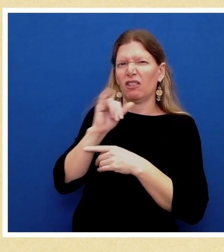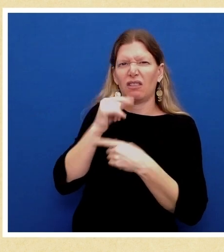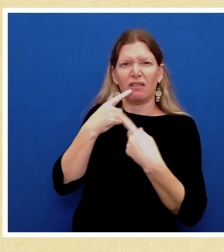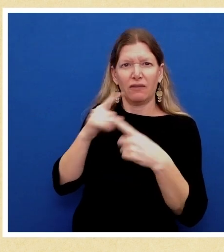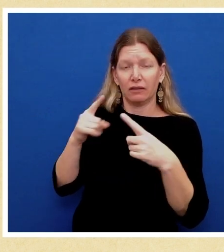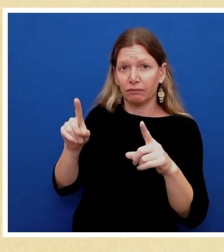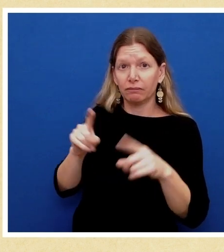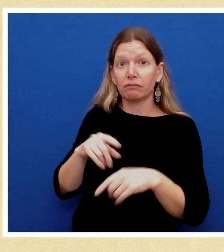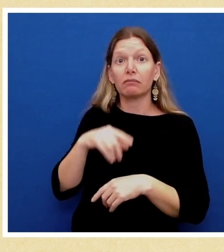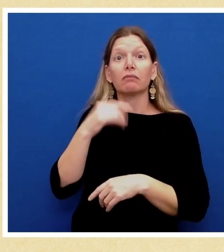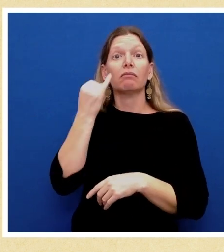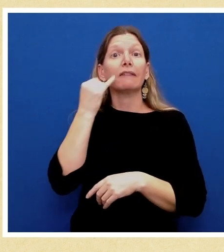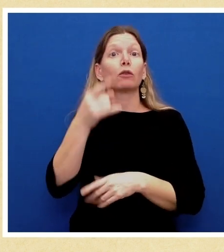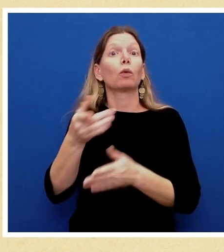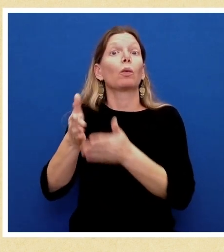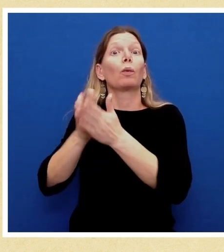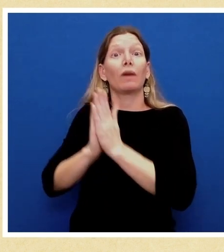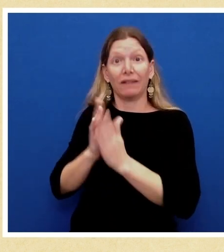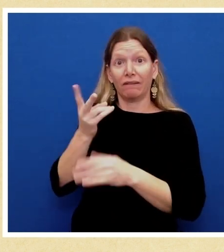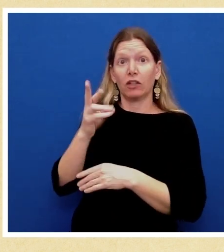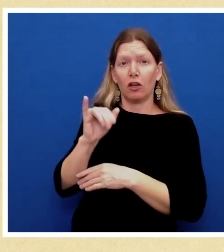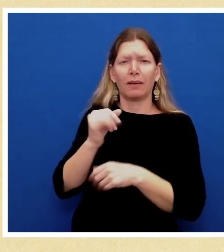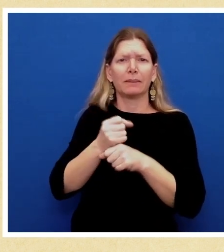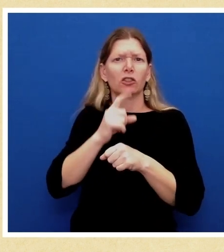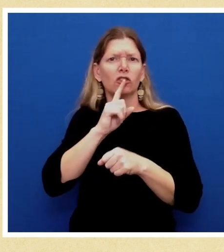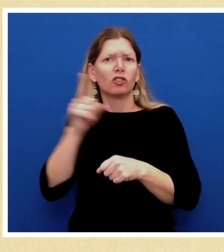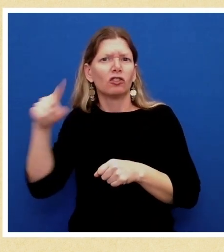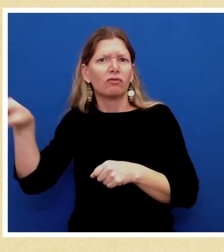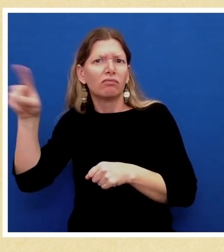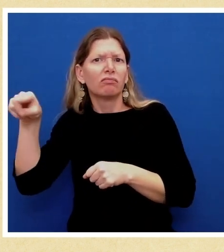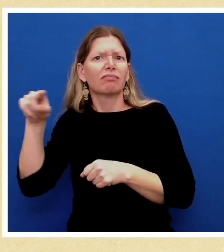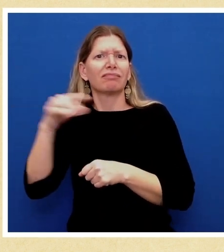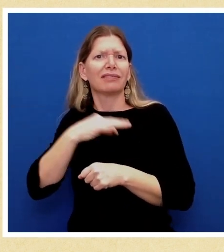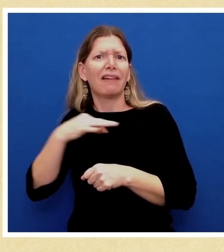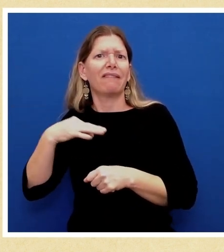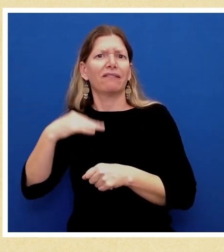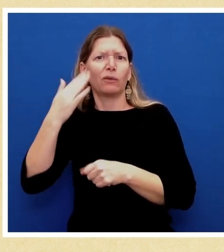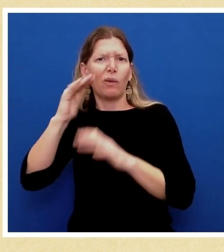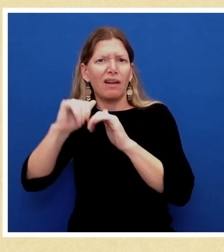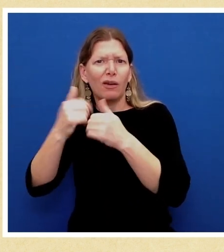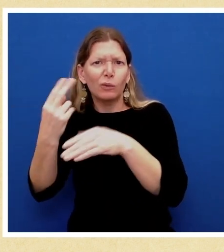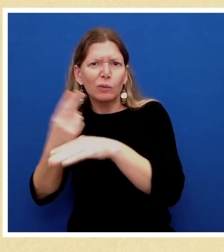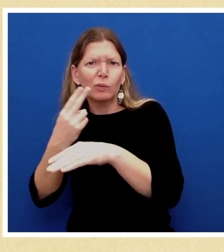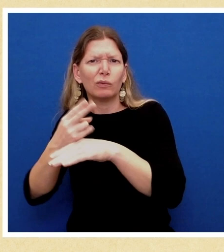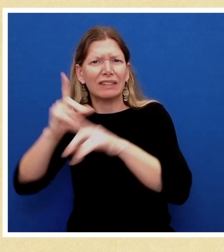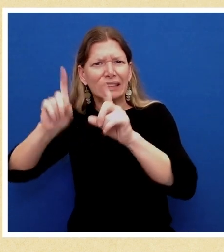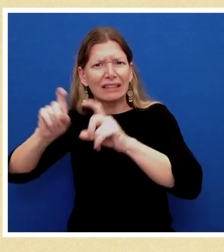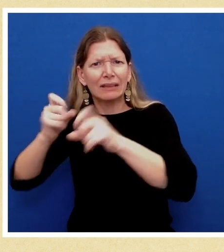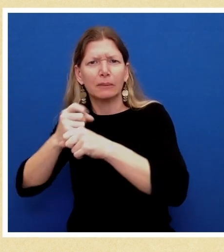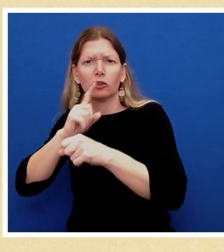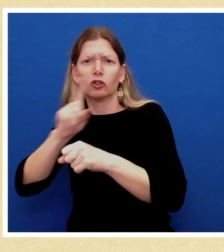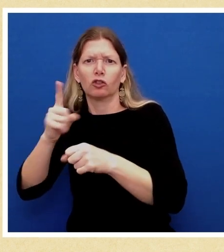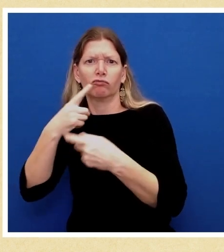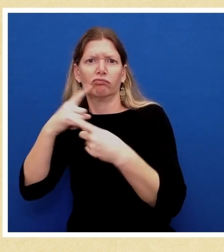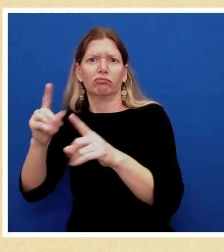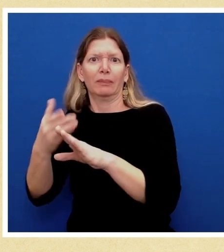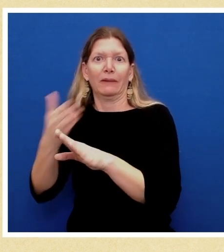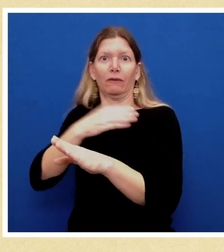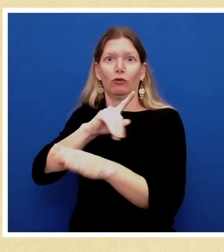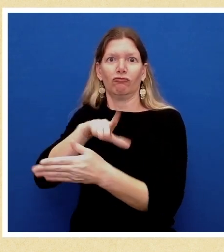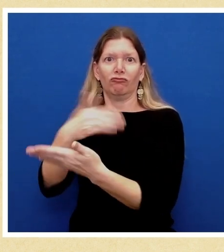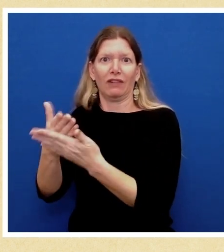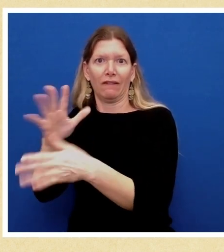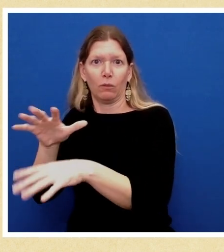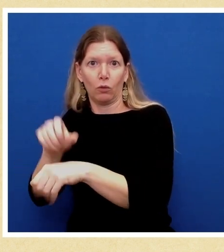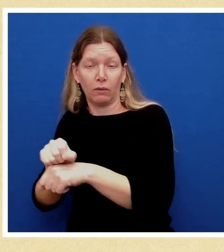ineffective. If you requested VRI, ask the healthcare provider to train the staff on how to use it and test to see if it works